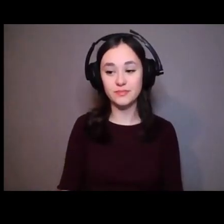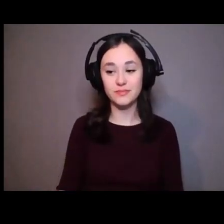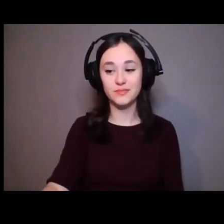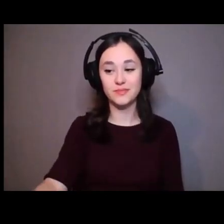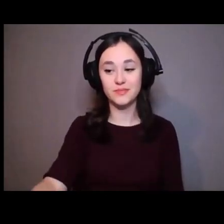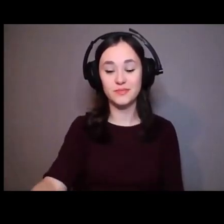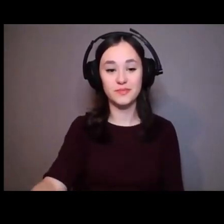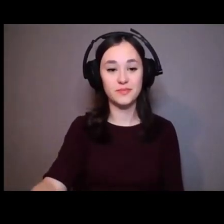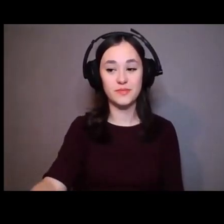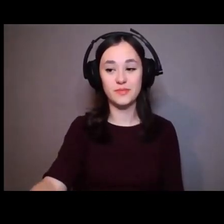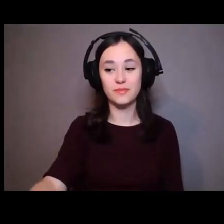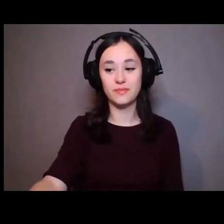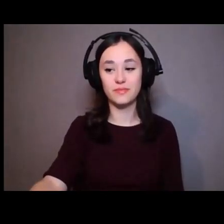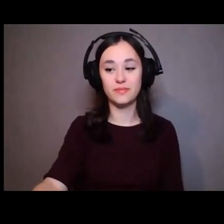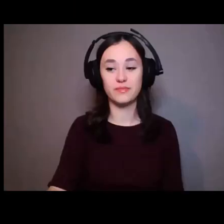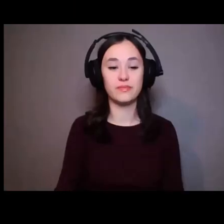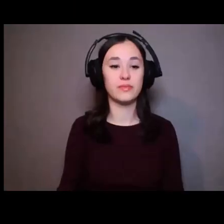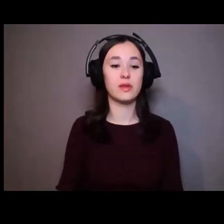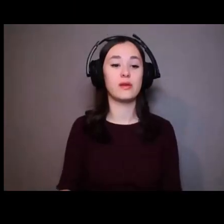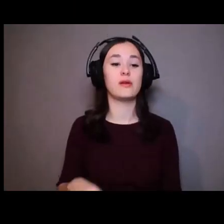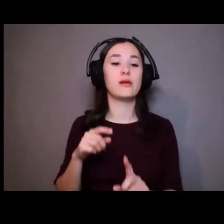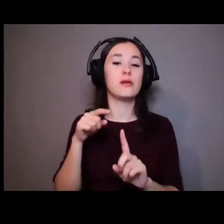Want to point out that while healthcare spending